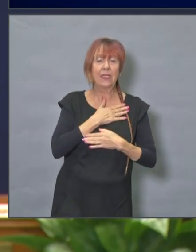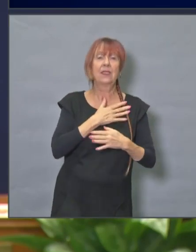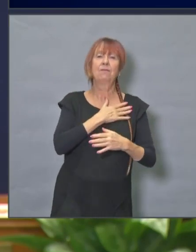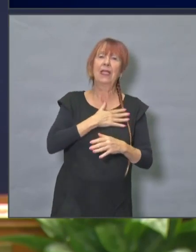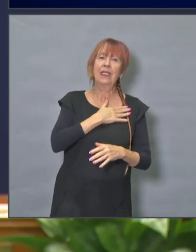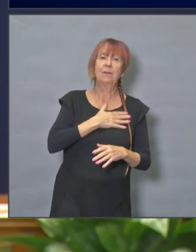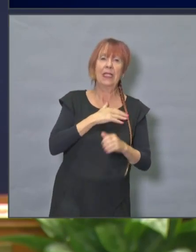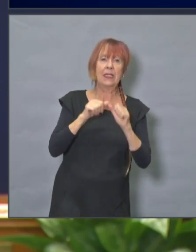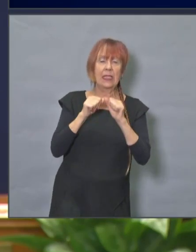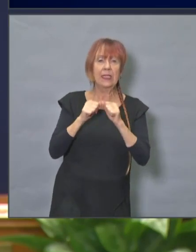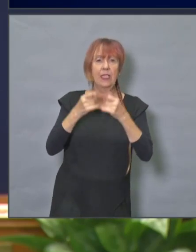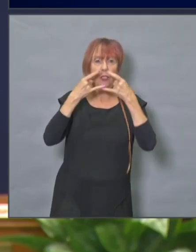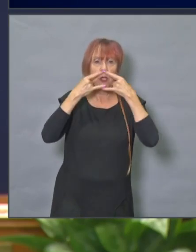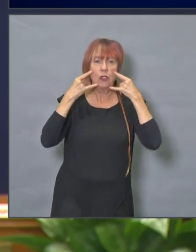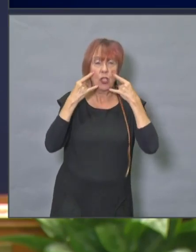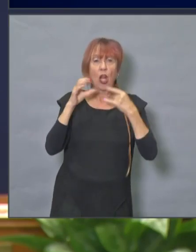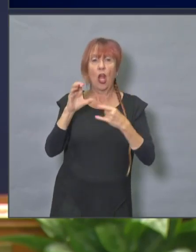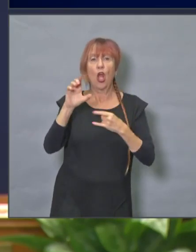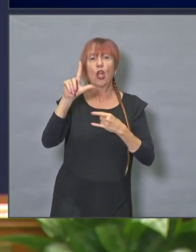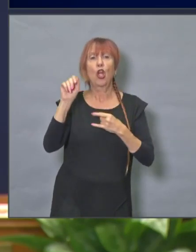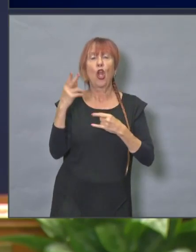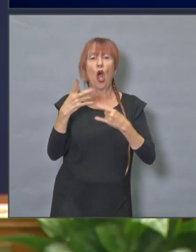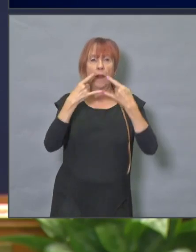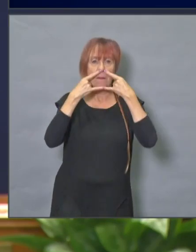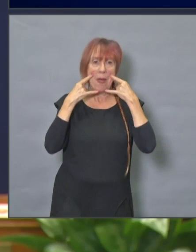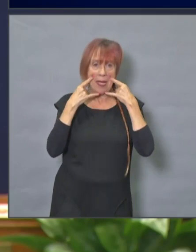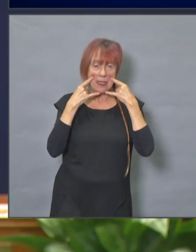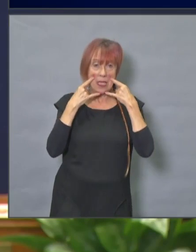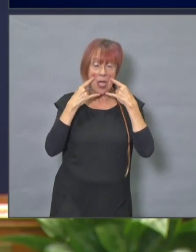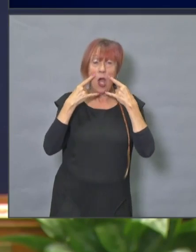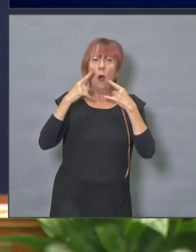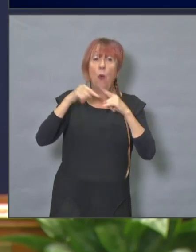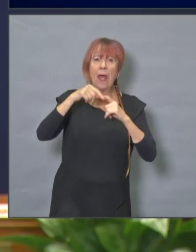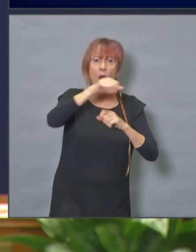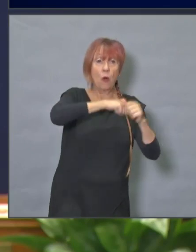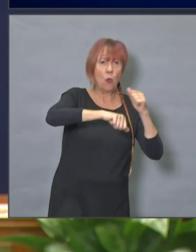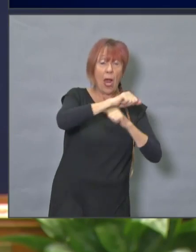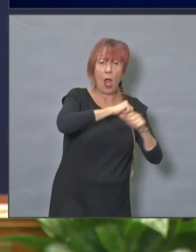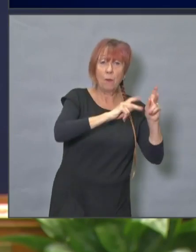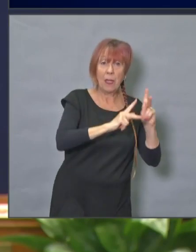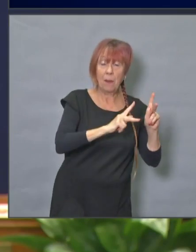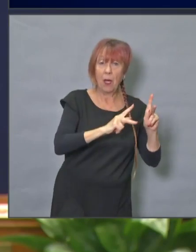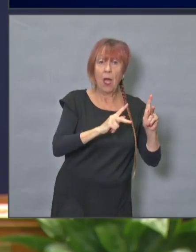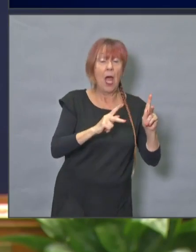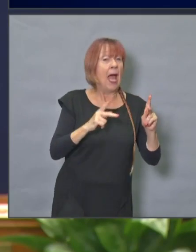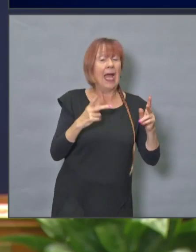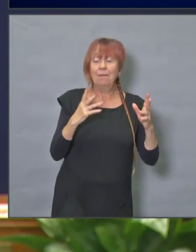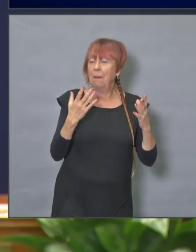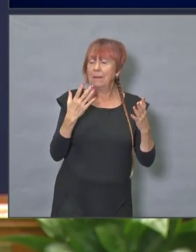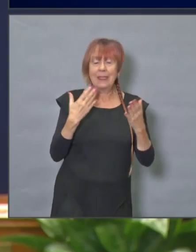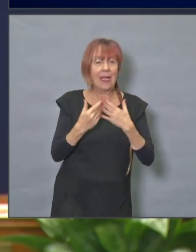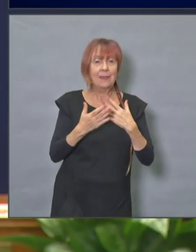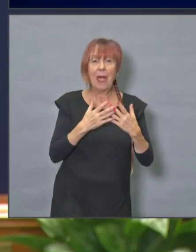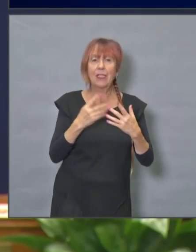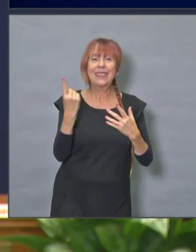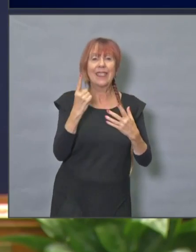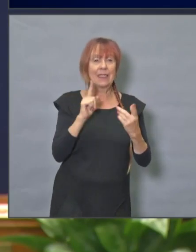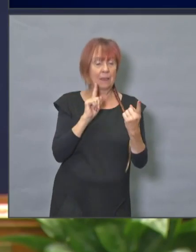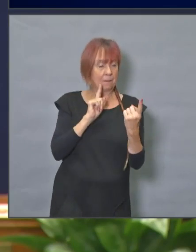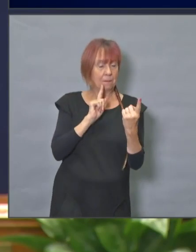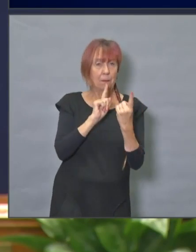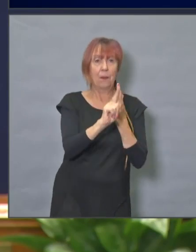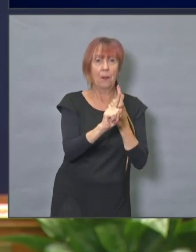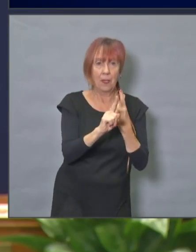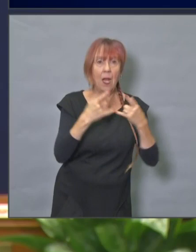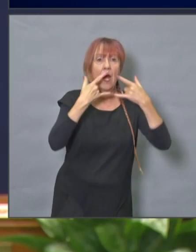cloth face covering when you're around anyone else, even if this is just passing by another person. I want to thank all of